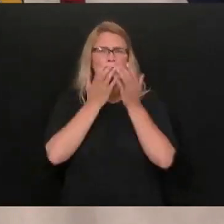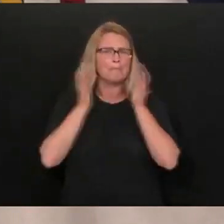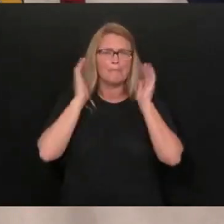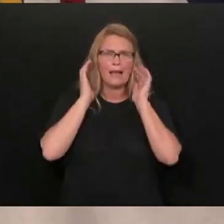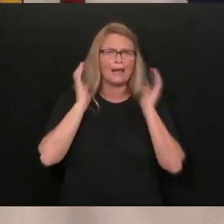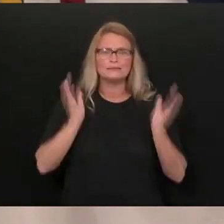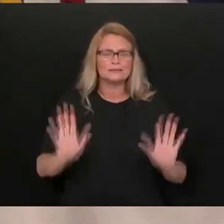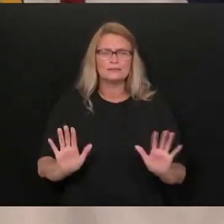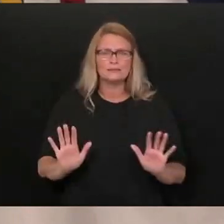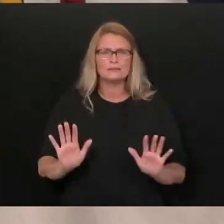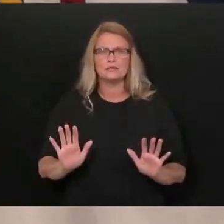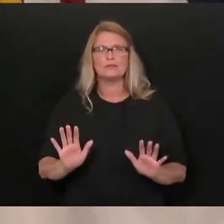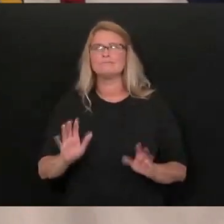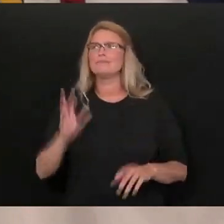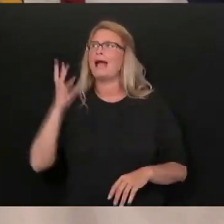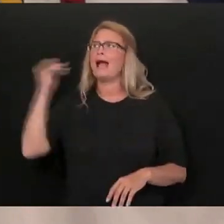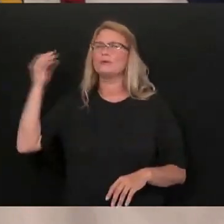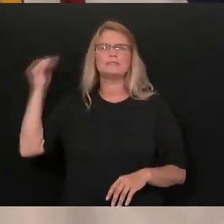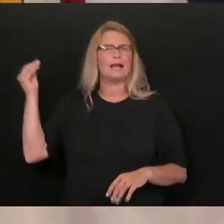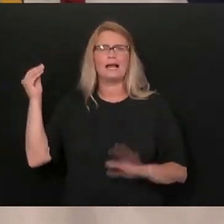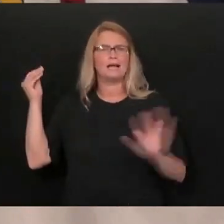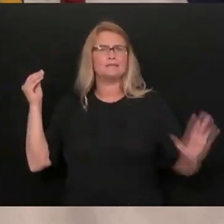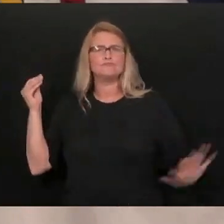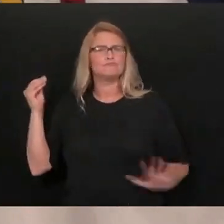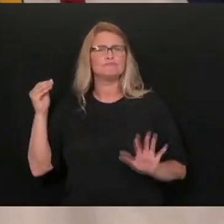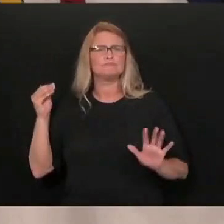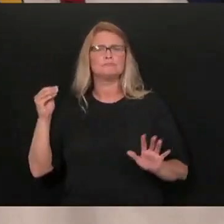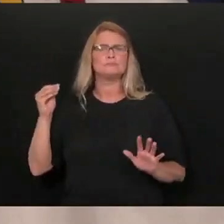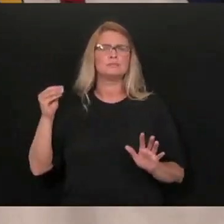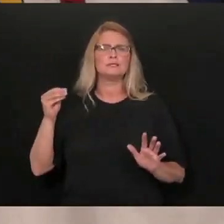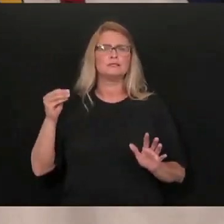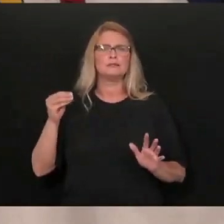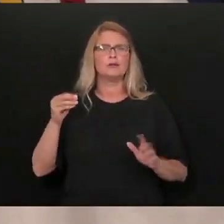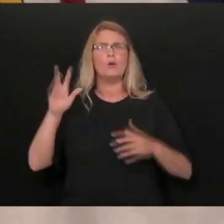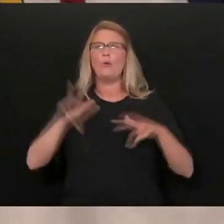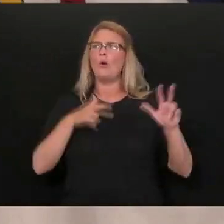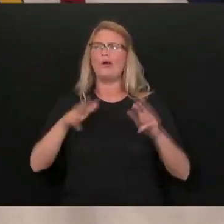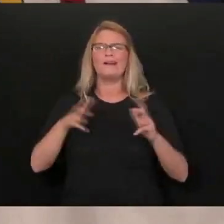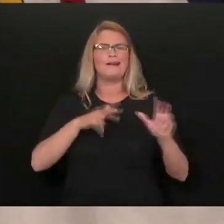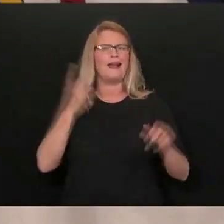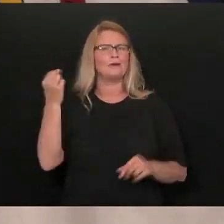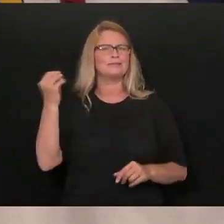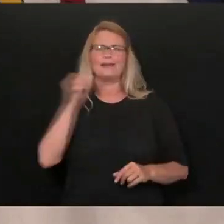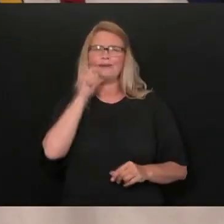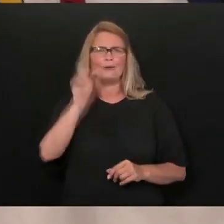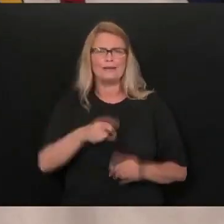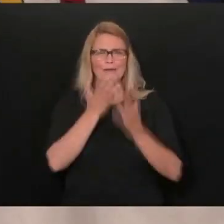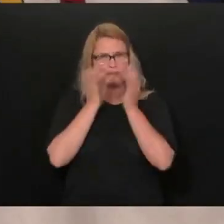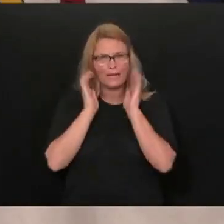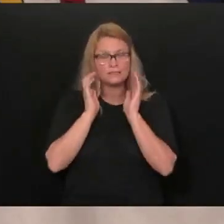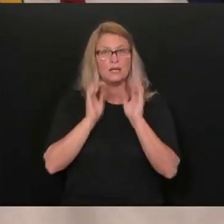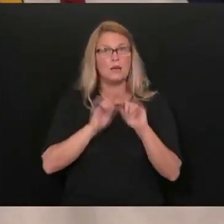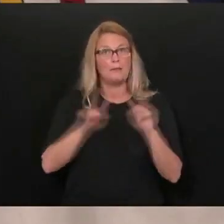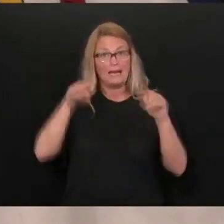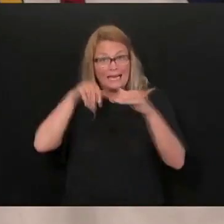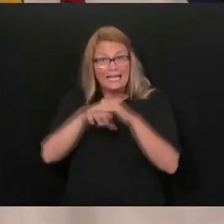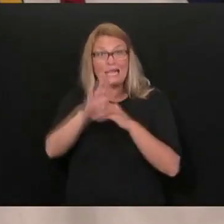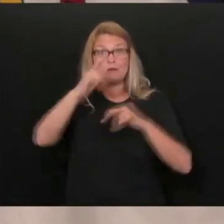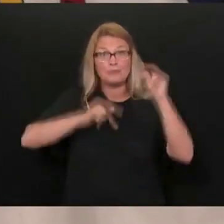Virginia. There's no need to be wearing masks just outside and everything. And so,